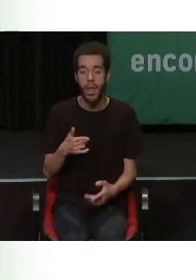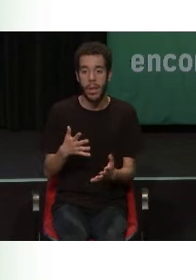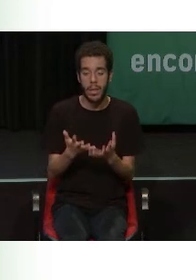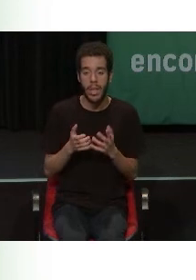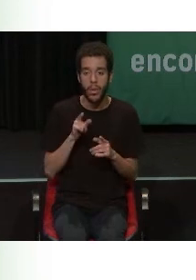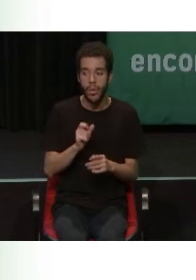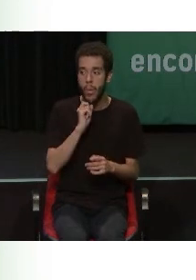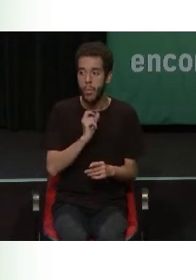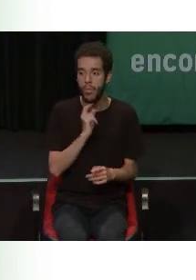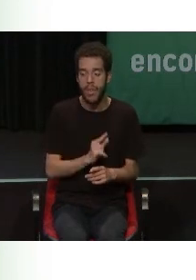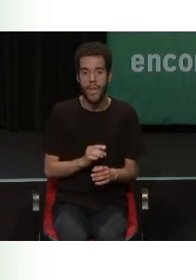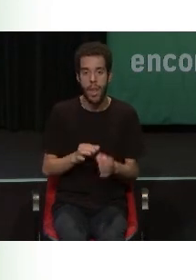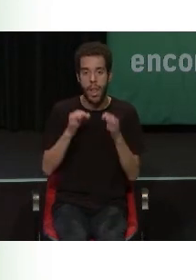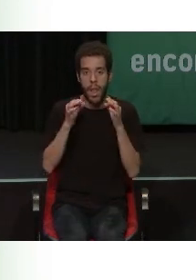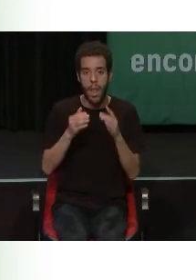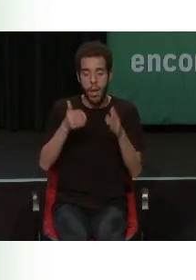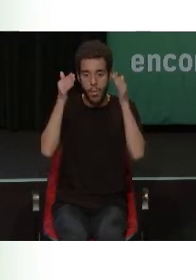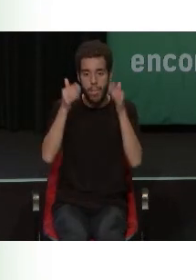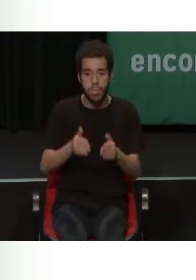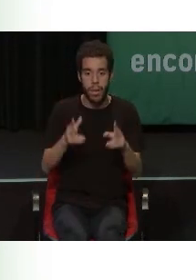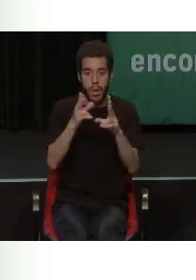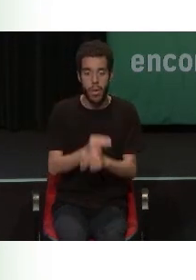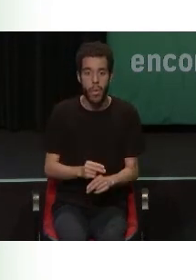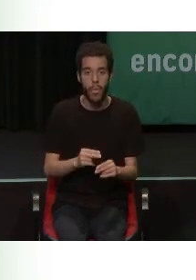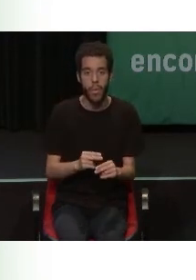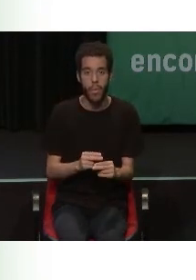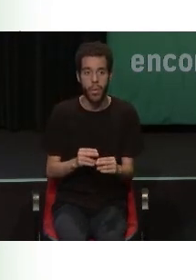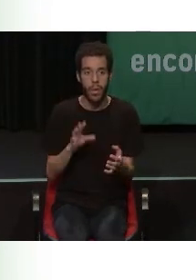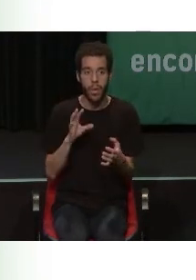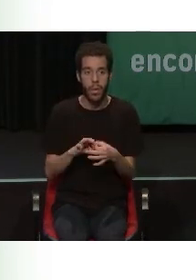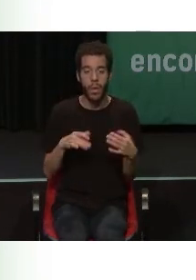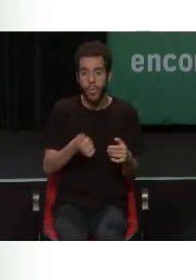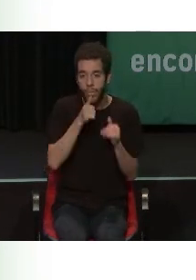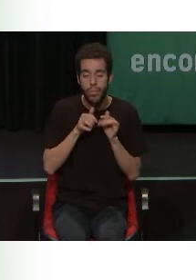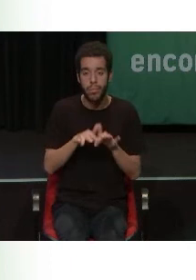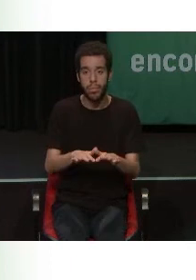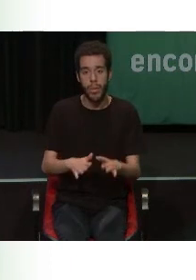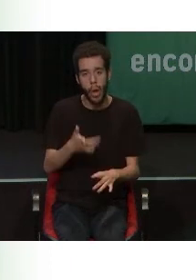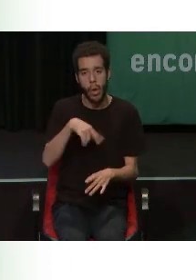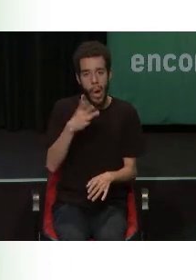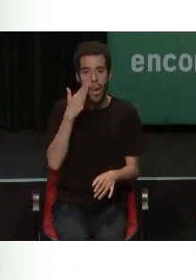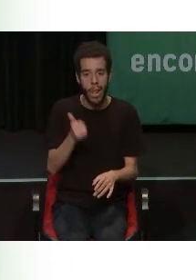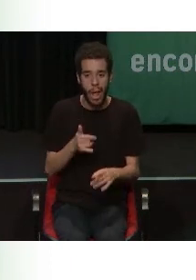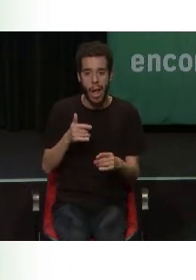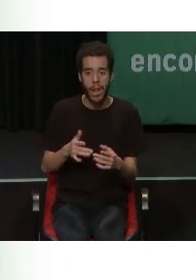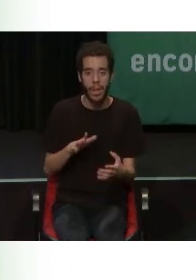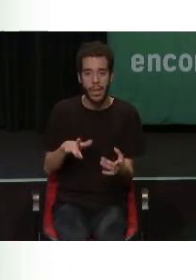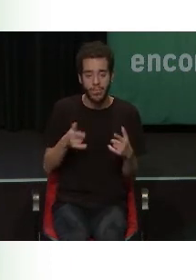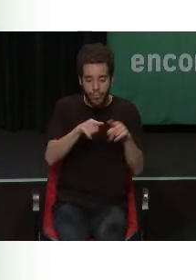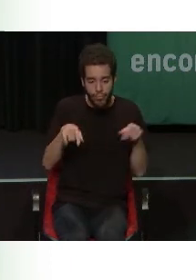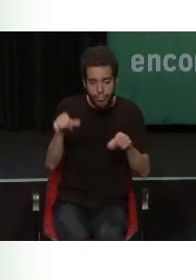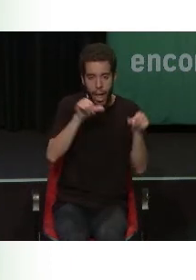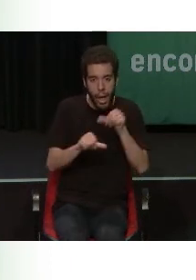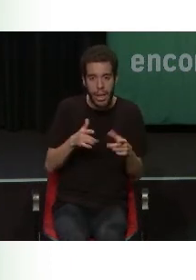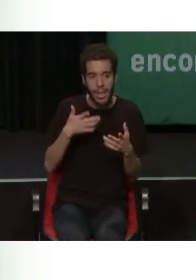be a new tool to target IL-7 receptor expressing leukemias, and that we want to try to take to the clinic, and that's